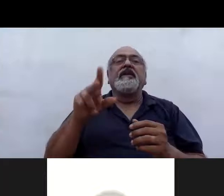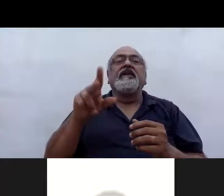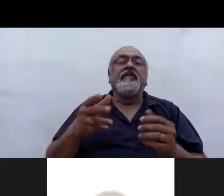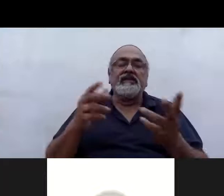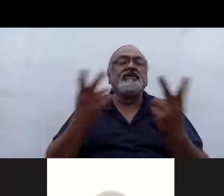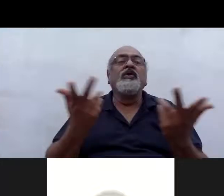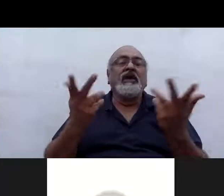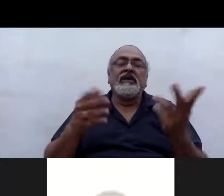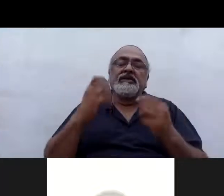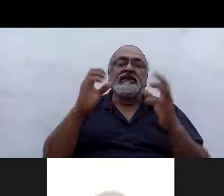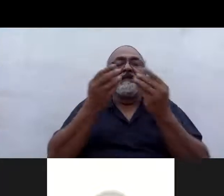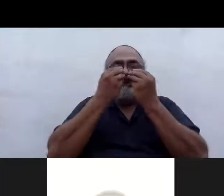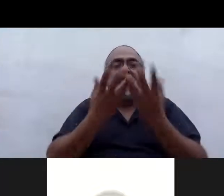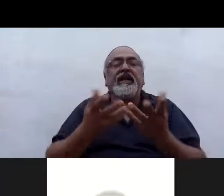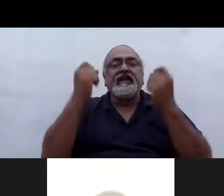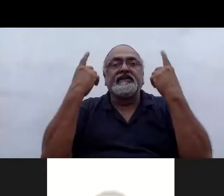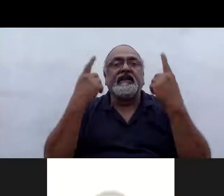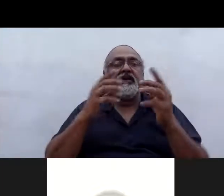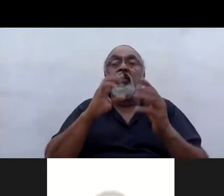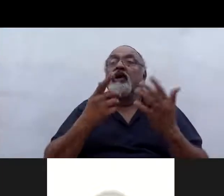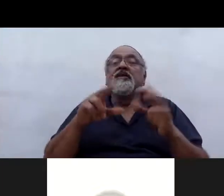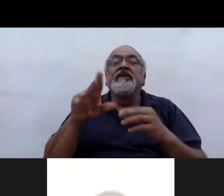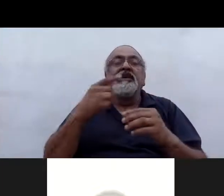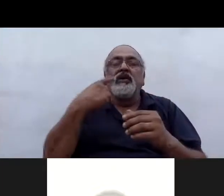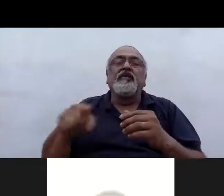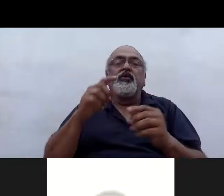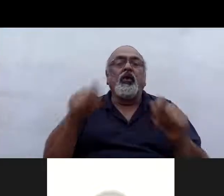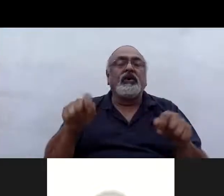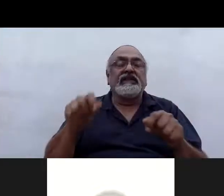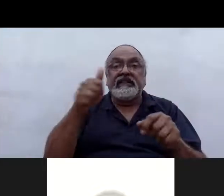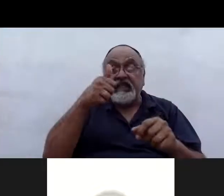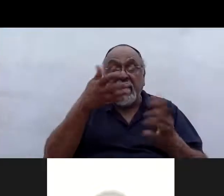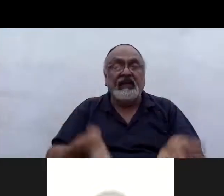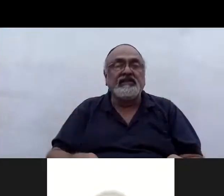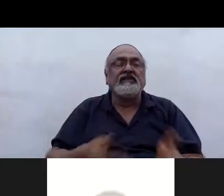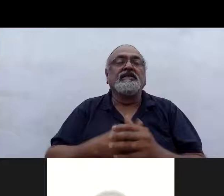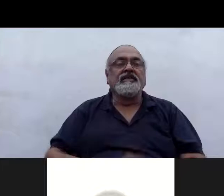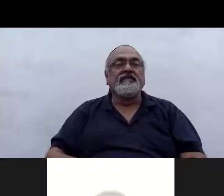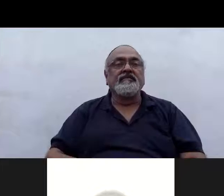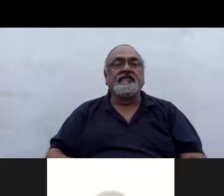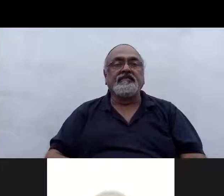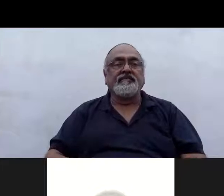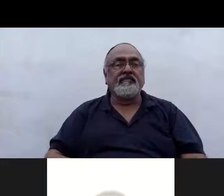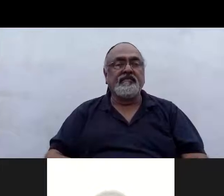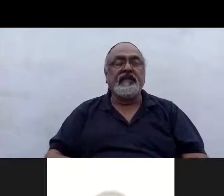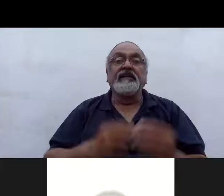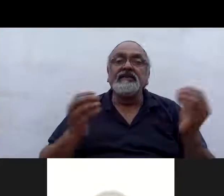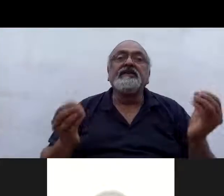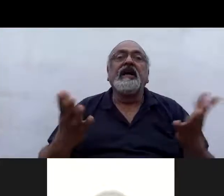is. What is the current situation? What is the meaning of contempt of court in India? So this is how you begin the case